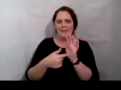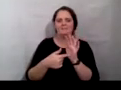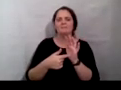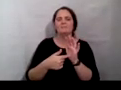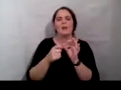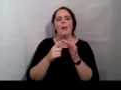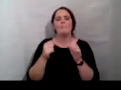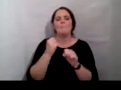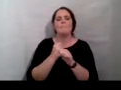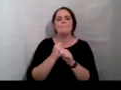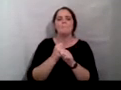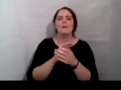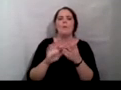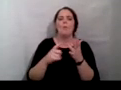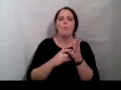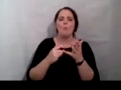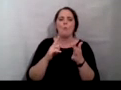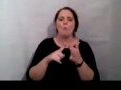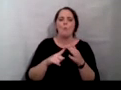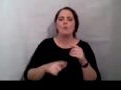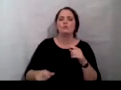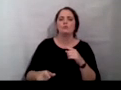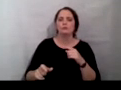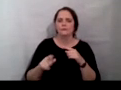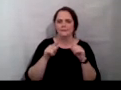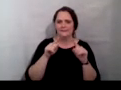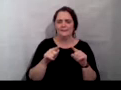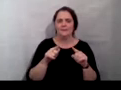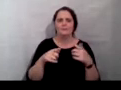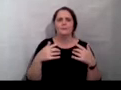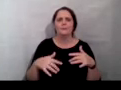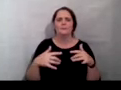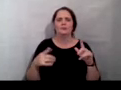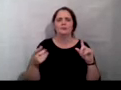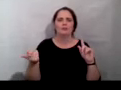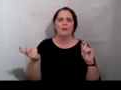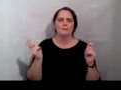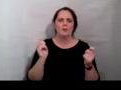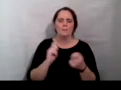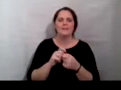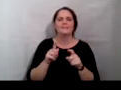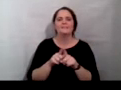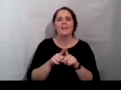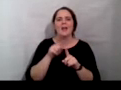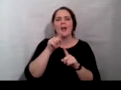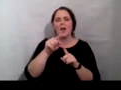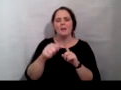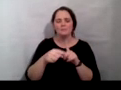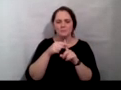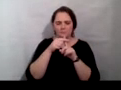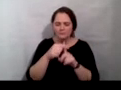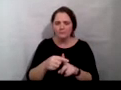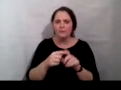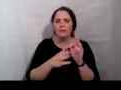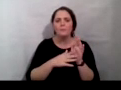there's these figurative elements that kind of pop out of something that is quite a macro view, a